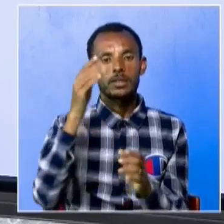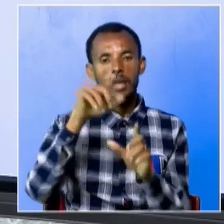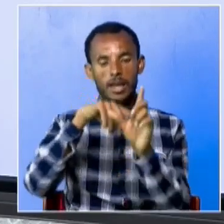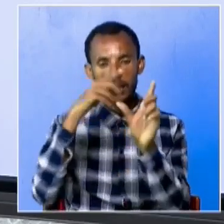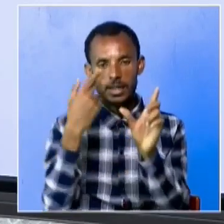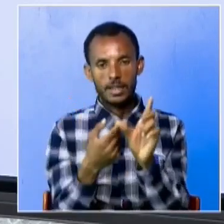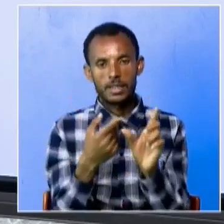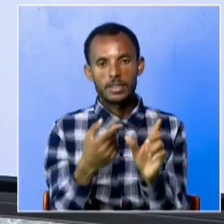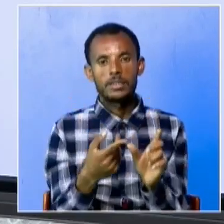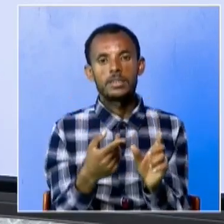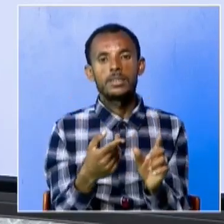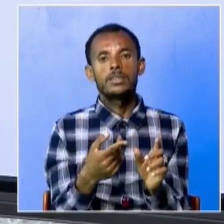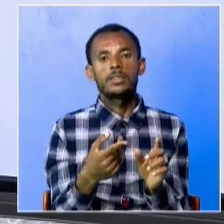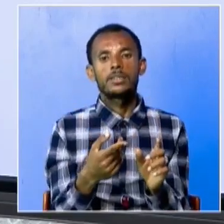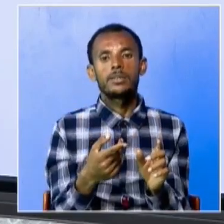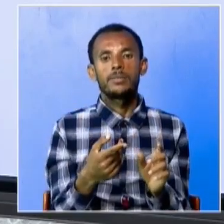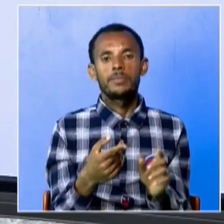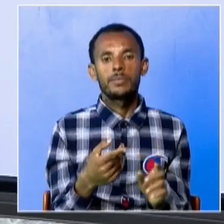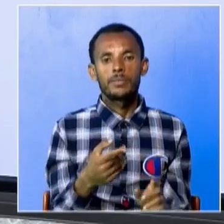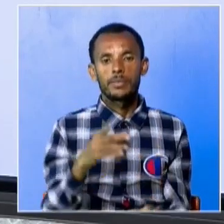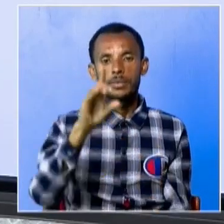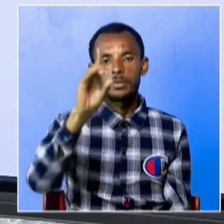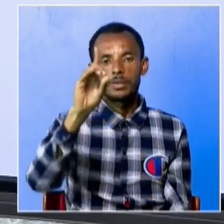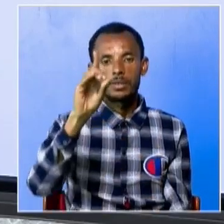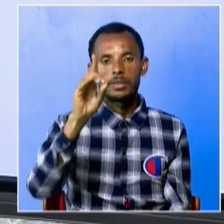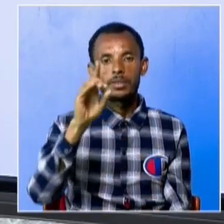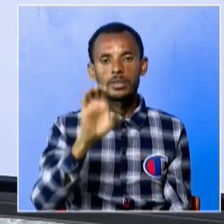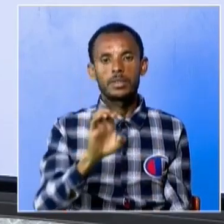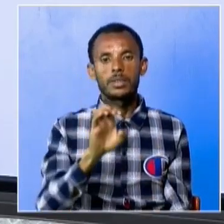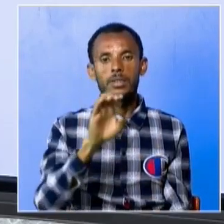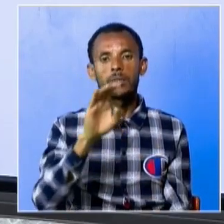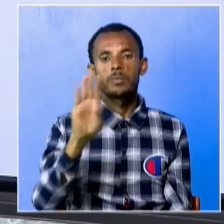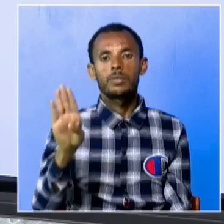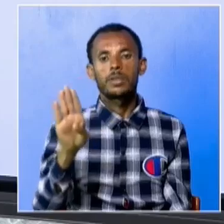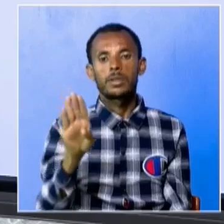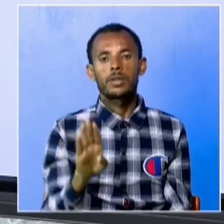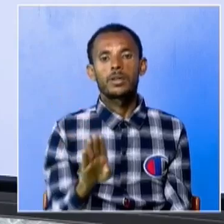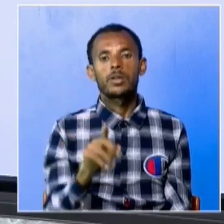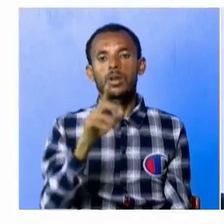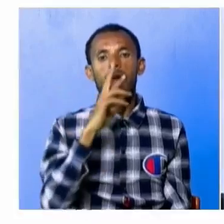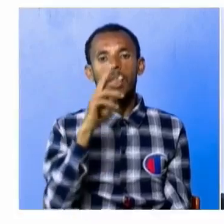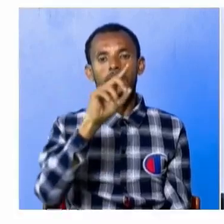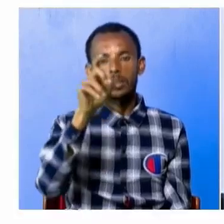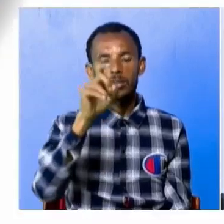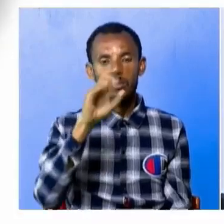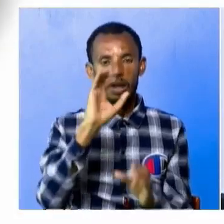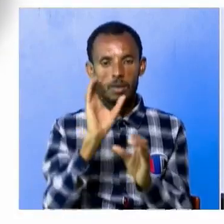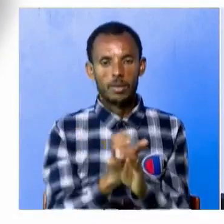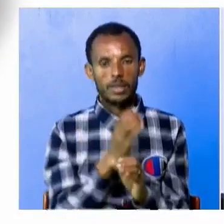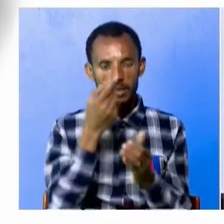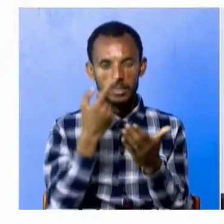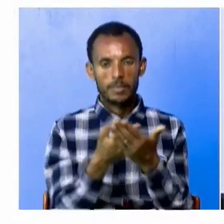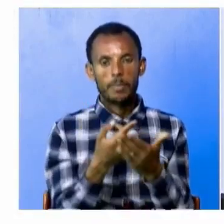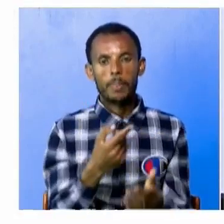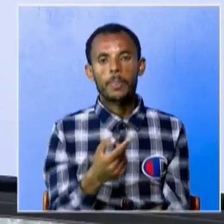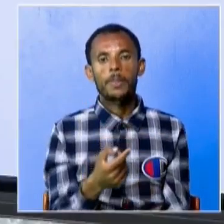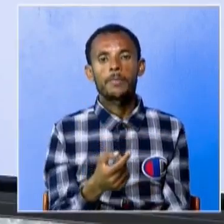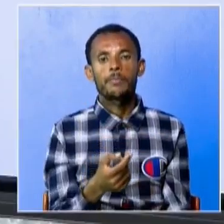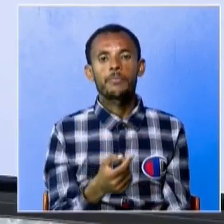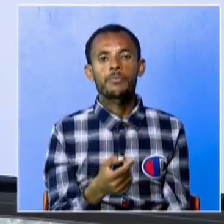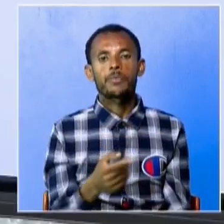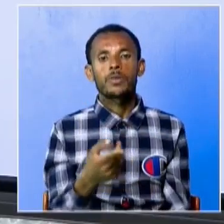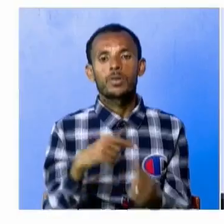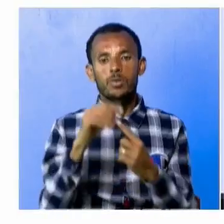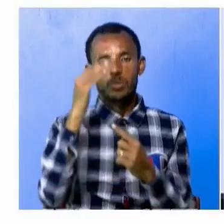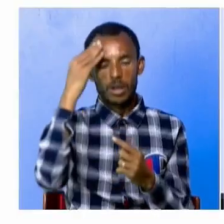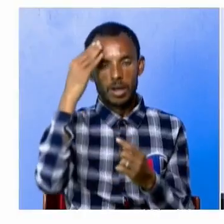angle, the degree measure of angle DEB. Okay, you are asked to calculate this one. So to